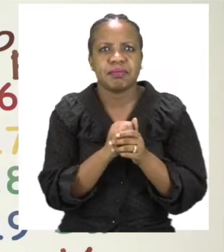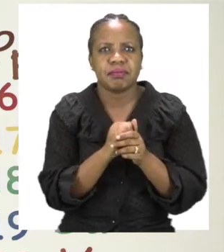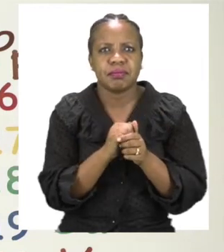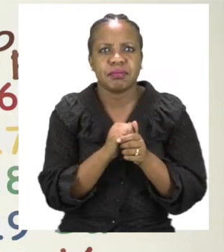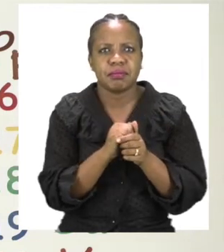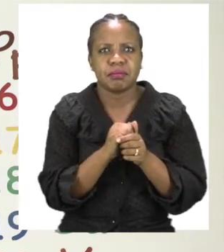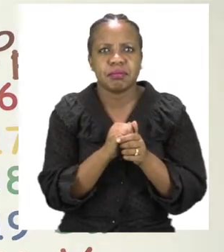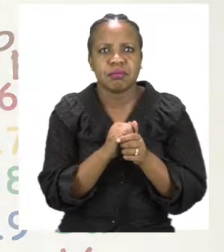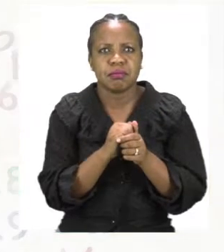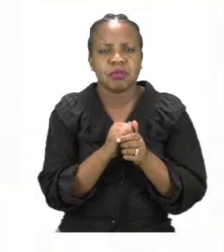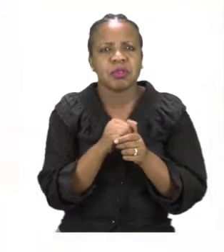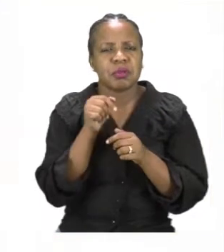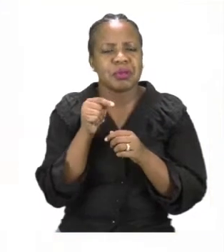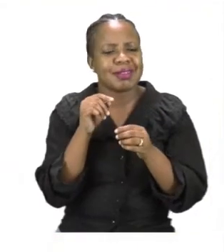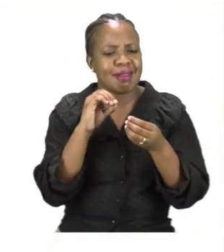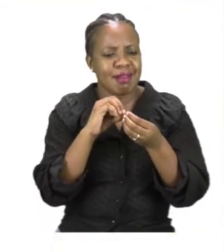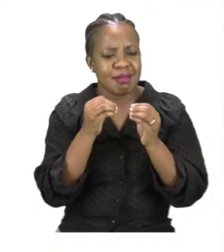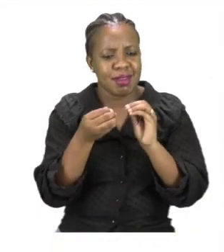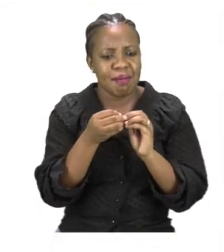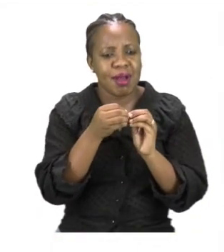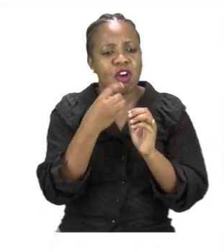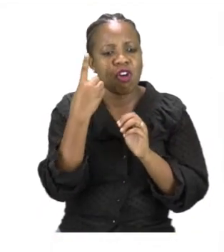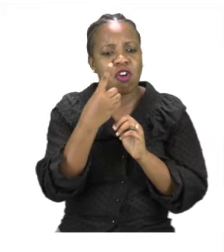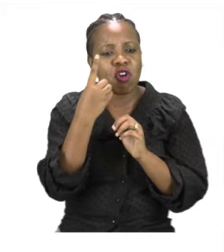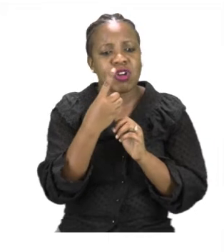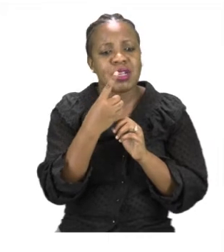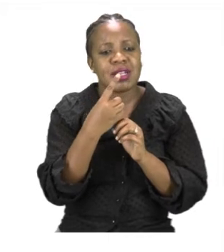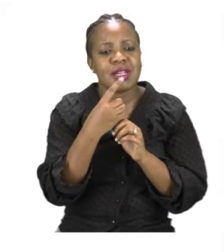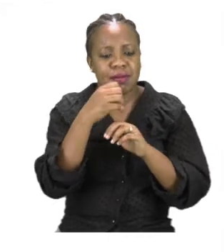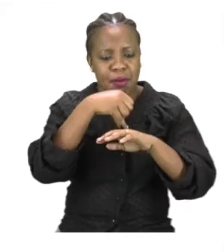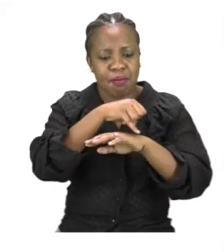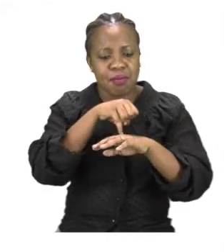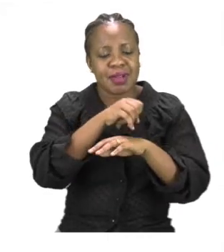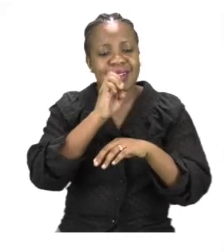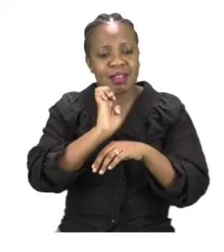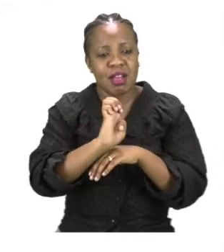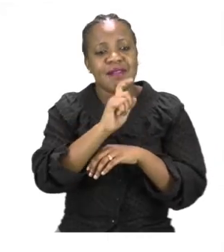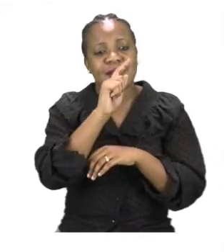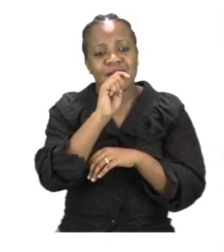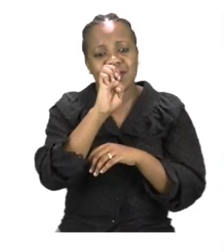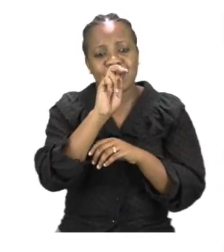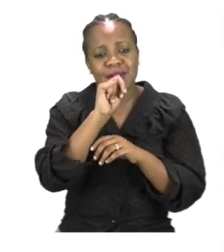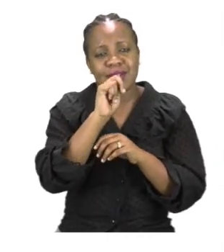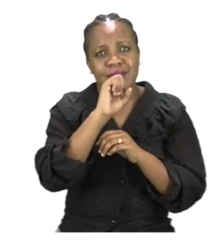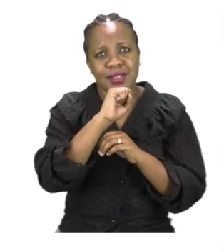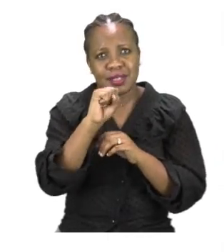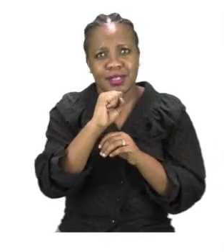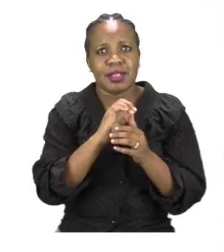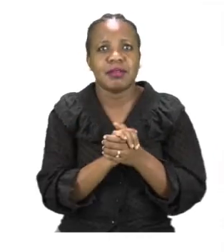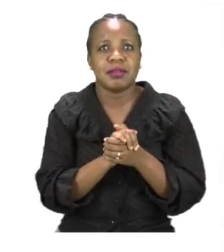Mr. Tens. So we are going to write the decade numbers. In this case, we only have a